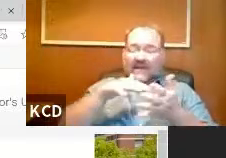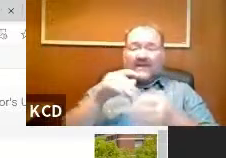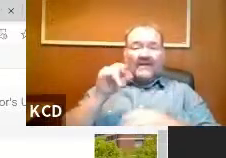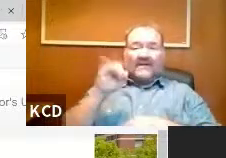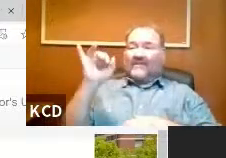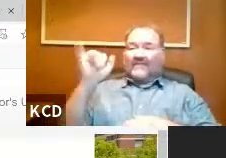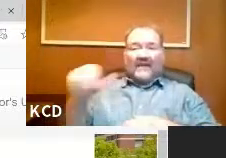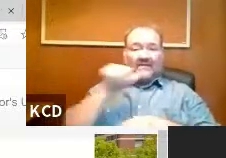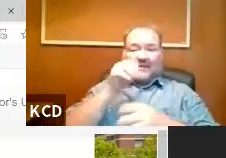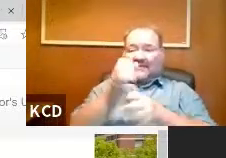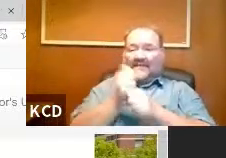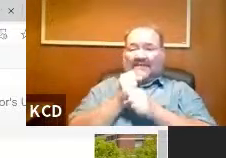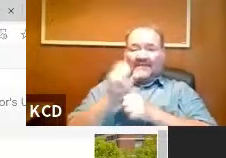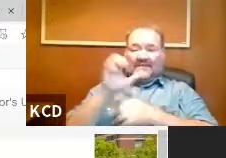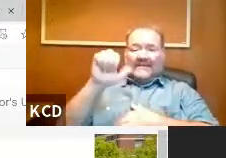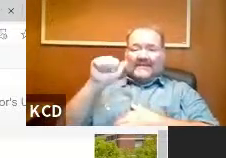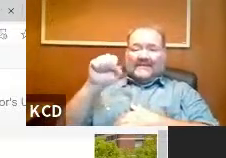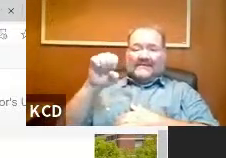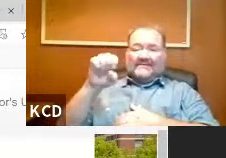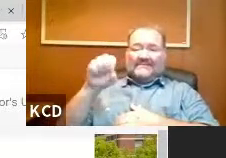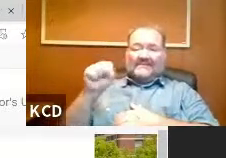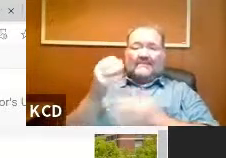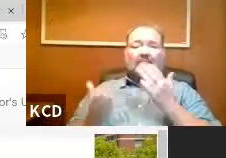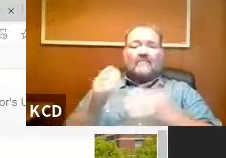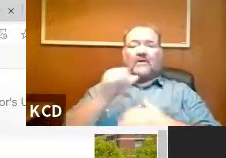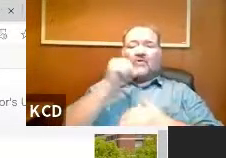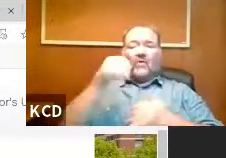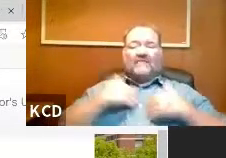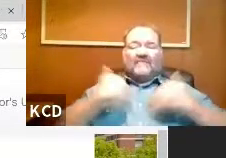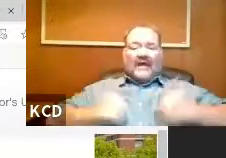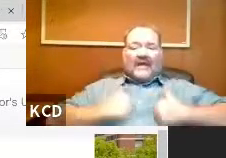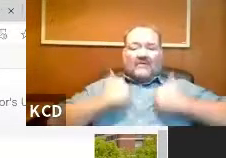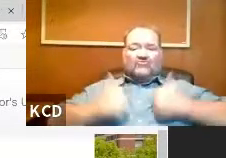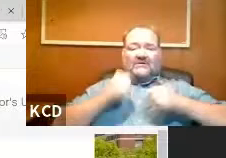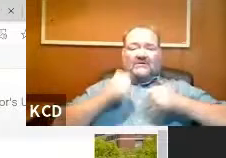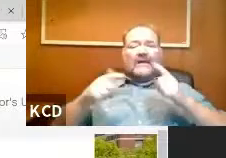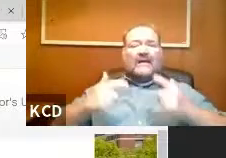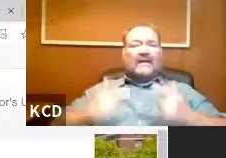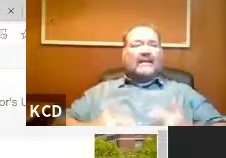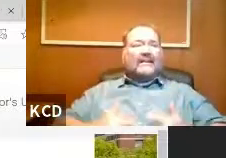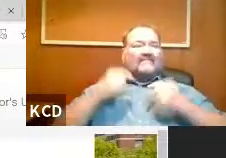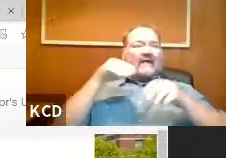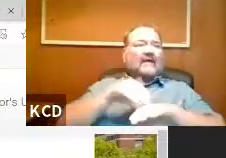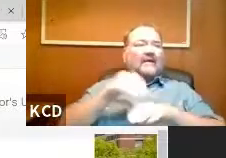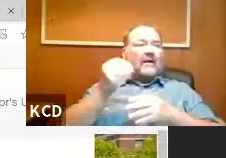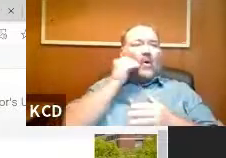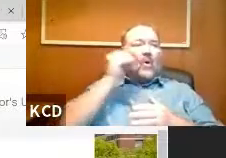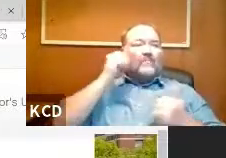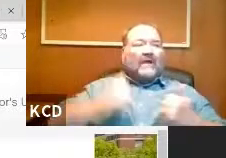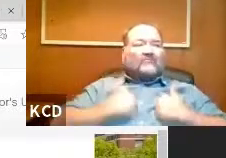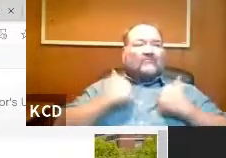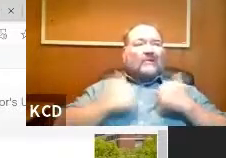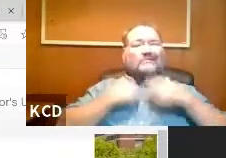get the cases that maybe don't have an address but are living in a